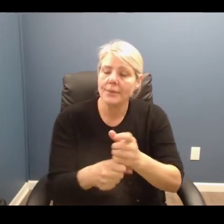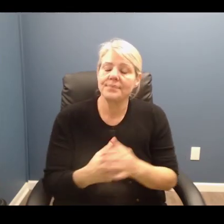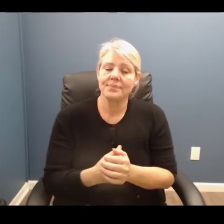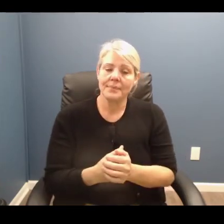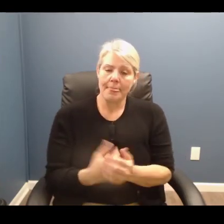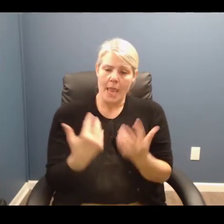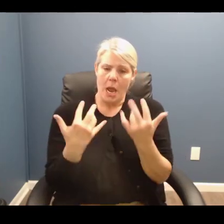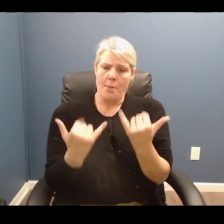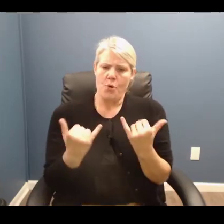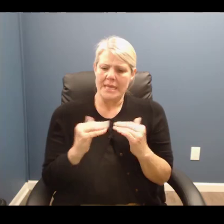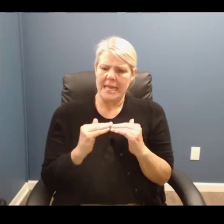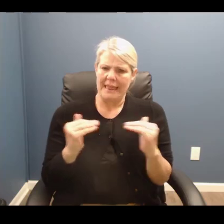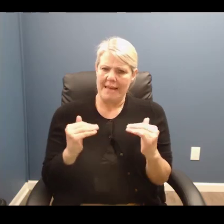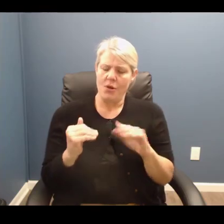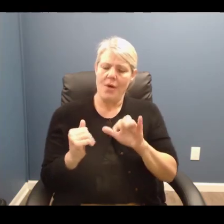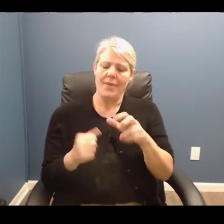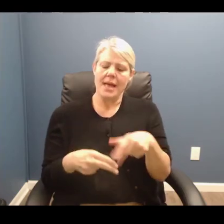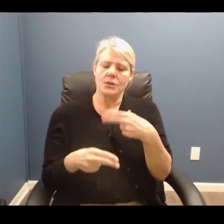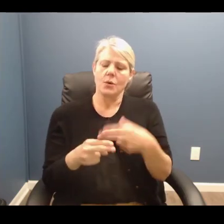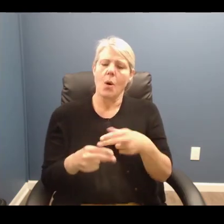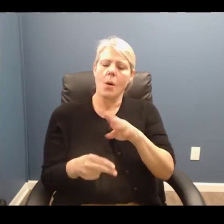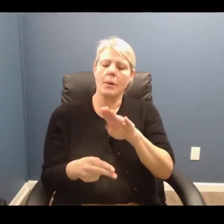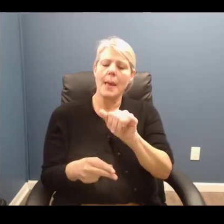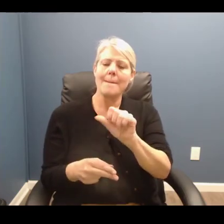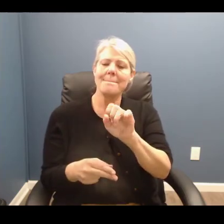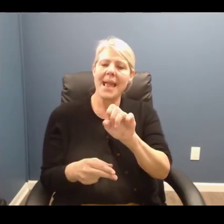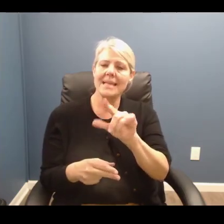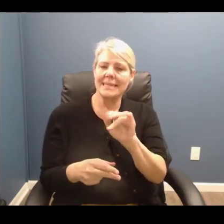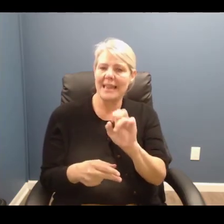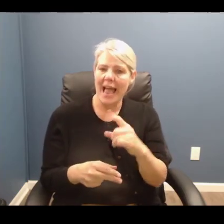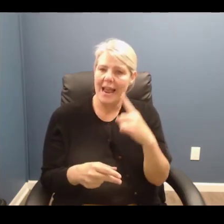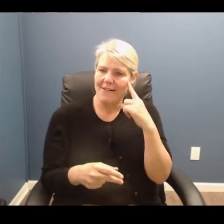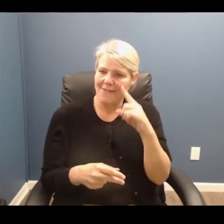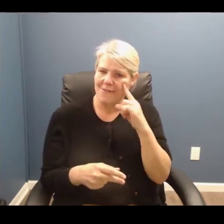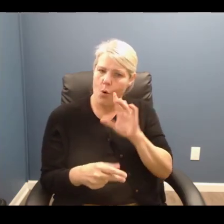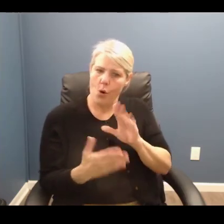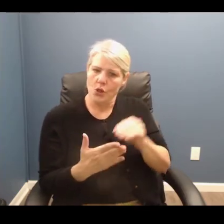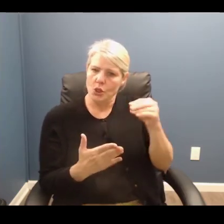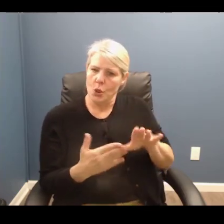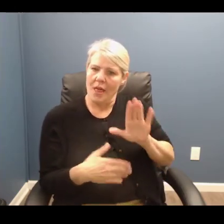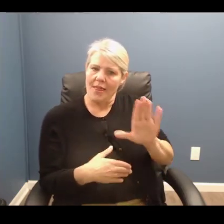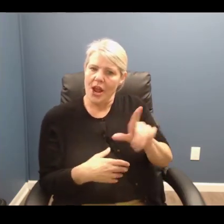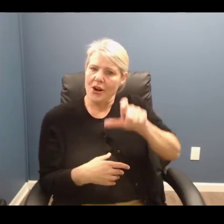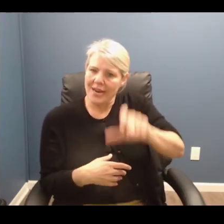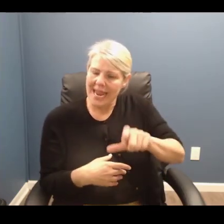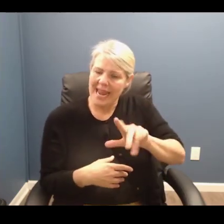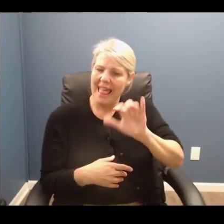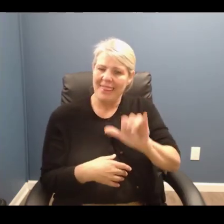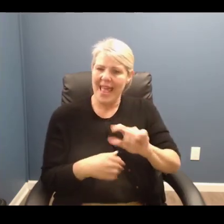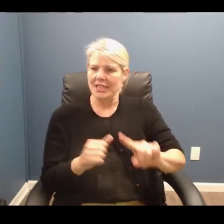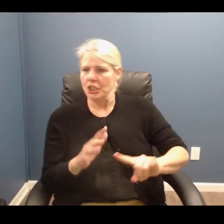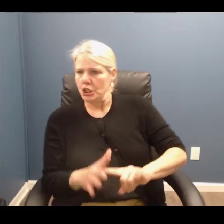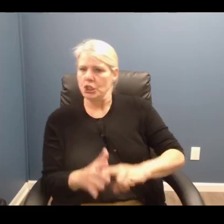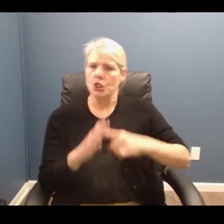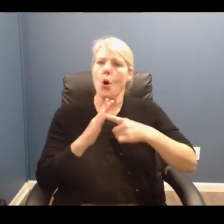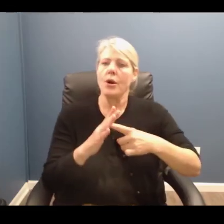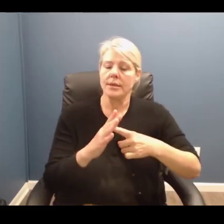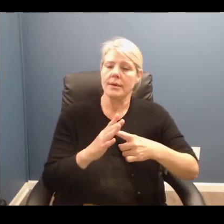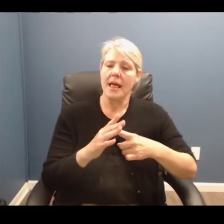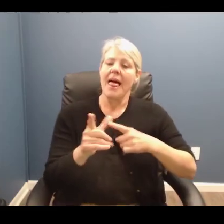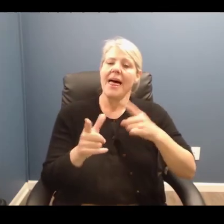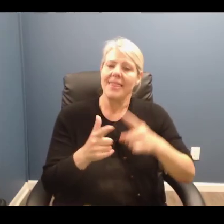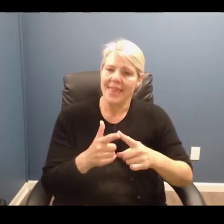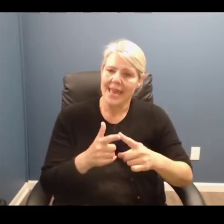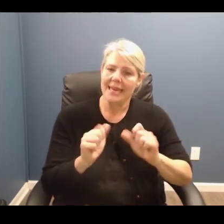The present levels are the baseline to the student's strengths and needs. They are the beginning foundations for the ARC to build the